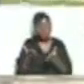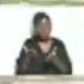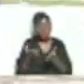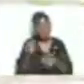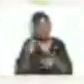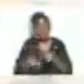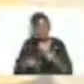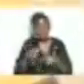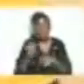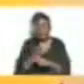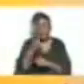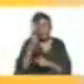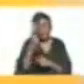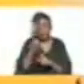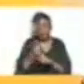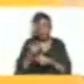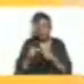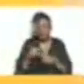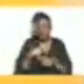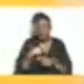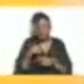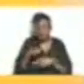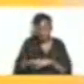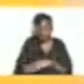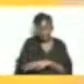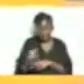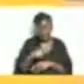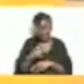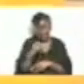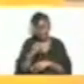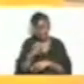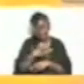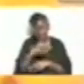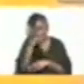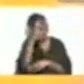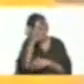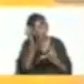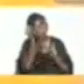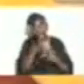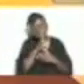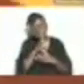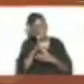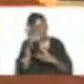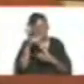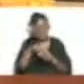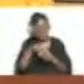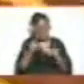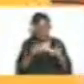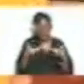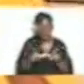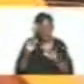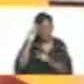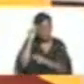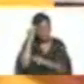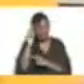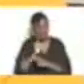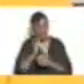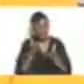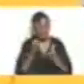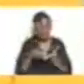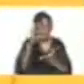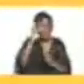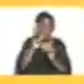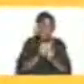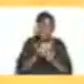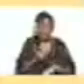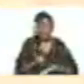you can't win. From when I was small, I told my father that I wanted to be a part of local government because I wanted to learn how to help people and